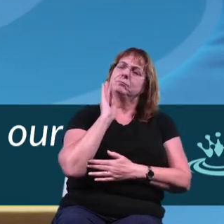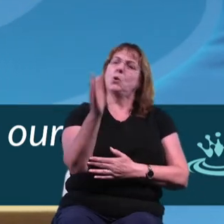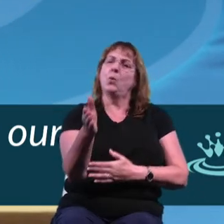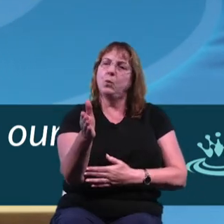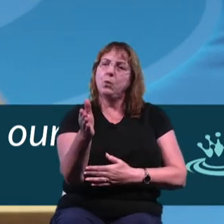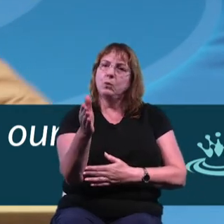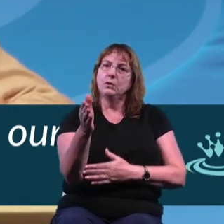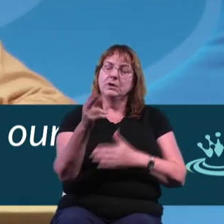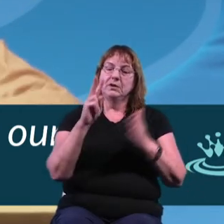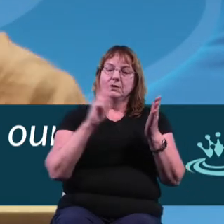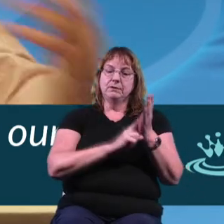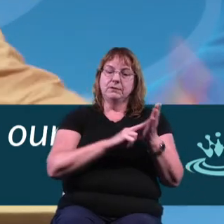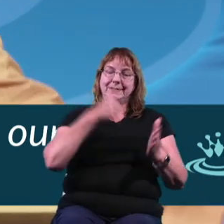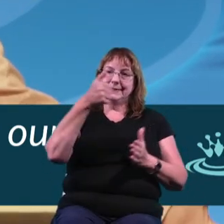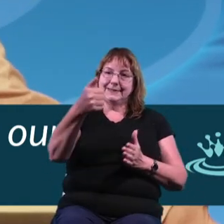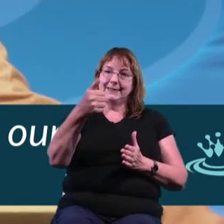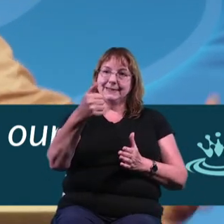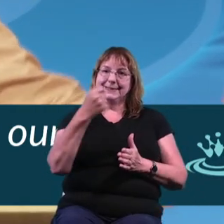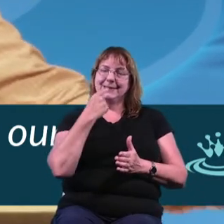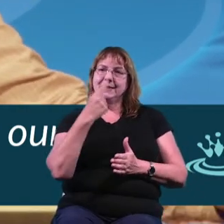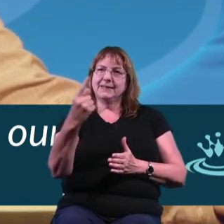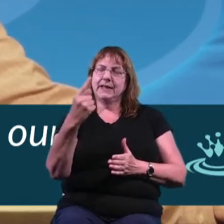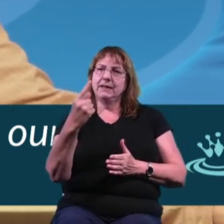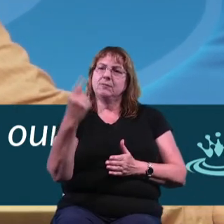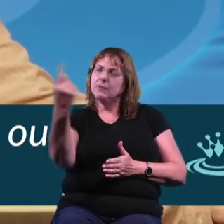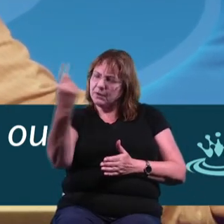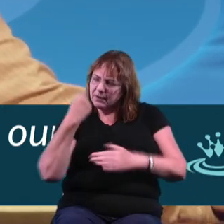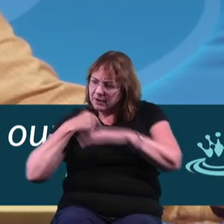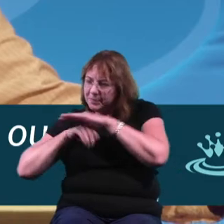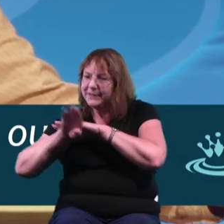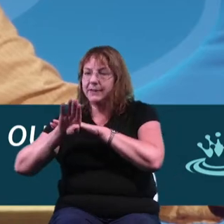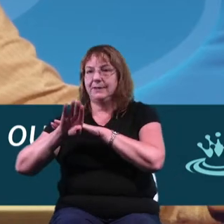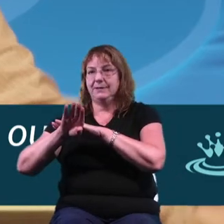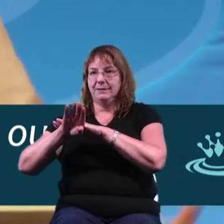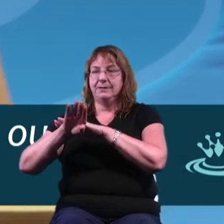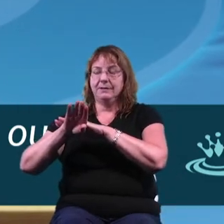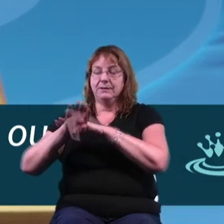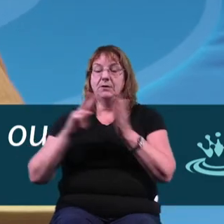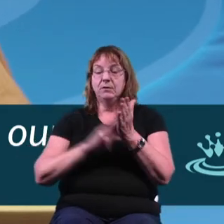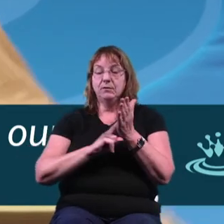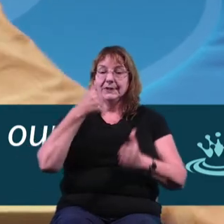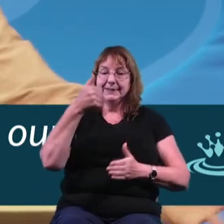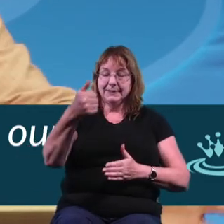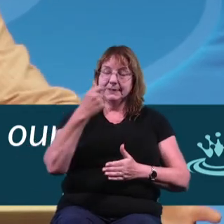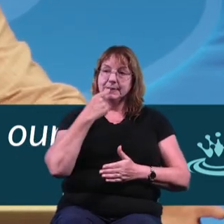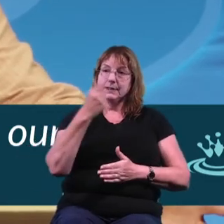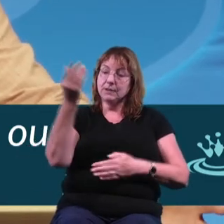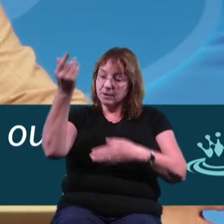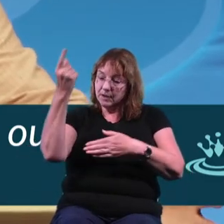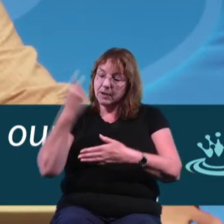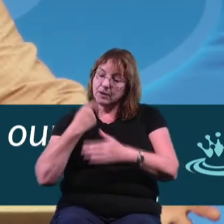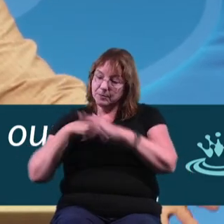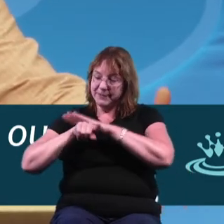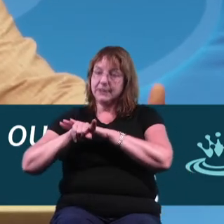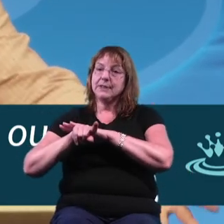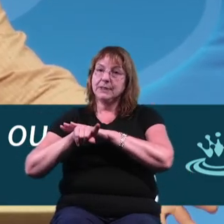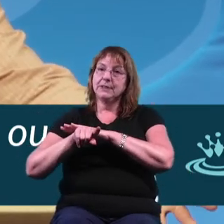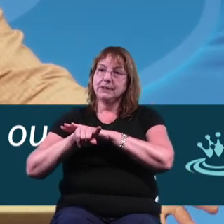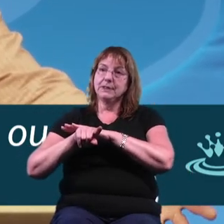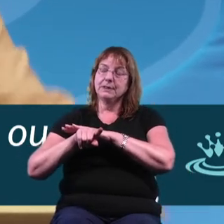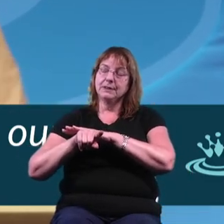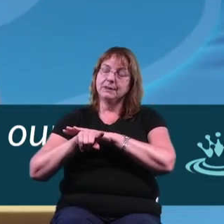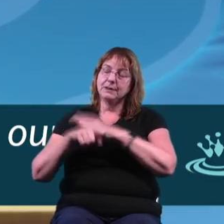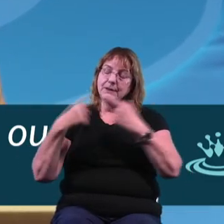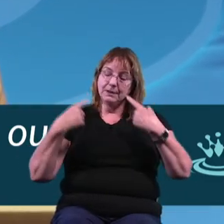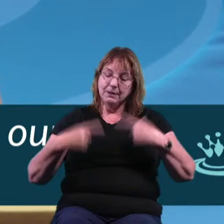in verse 6, it has the sense of come in, enter. So verse 6 says, come in. Let us